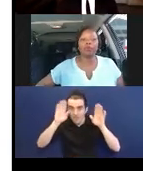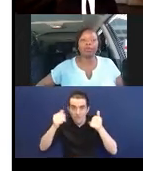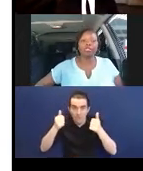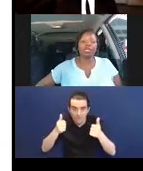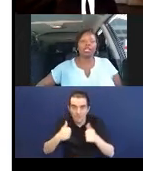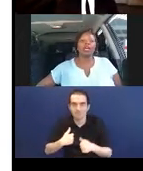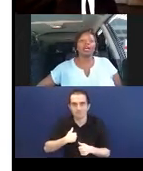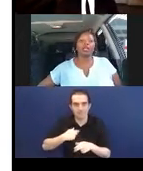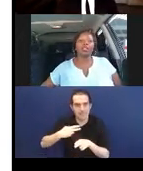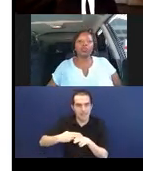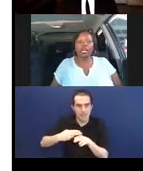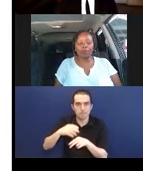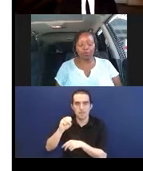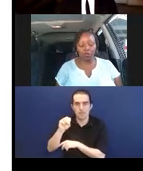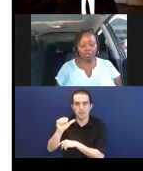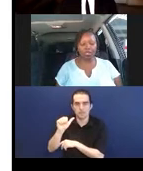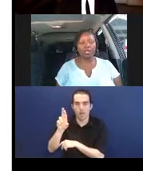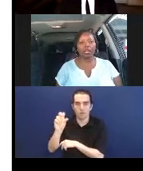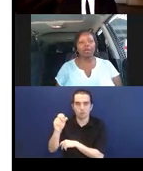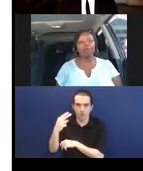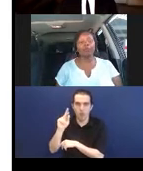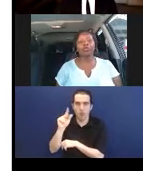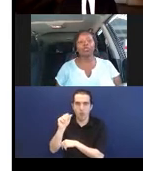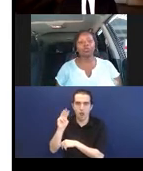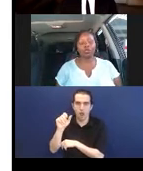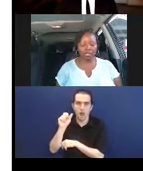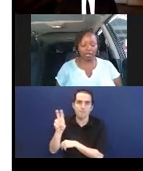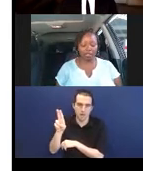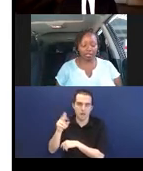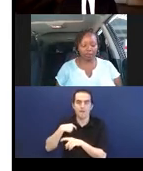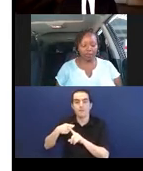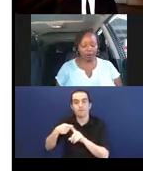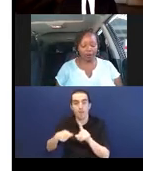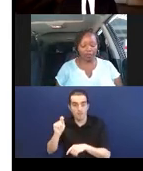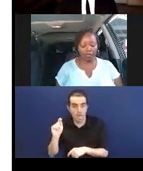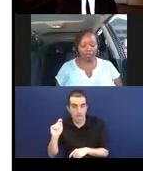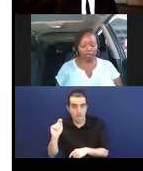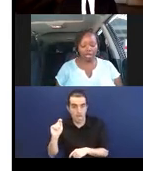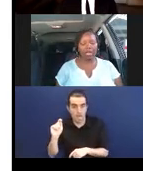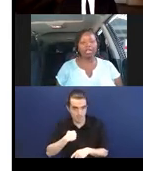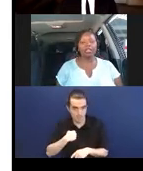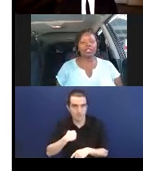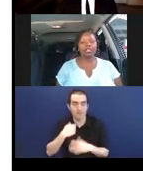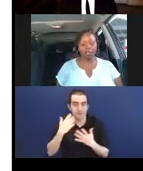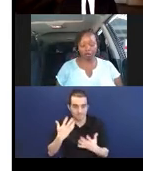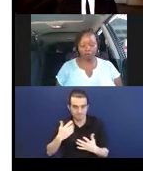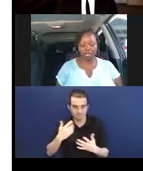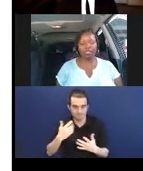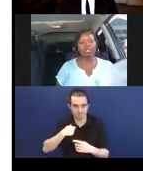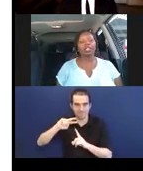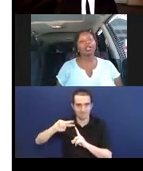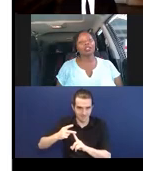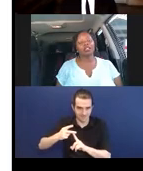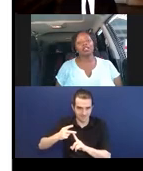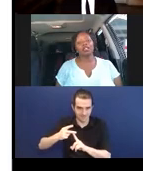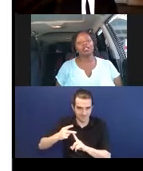the moment. And I want to welcome you to this module today at this seminar on health and